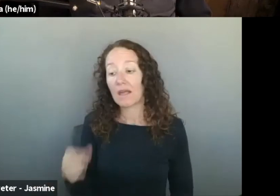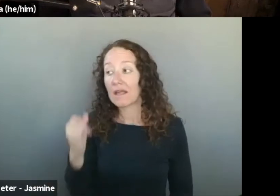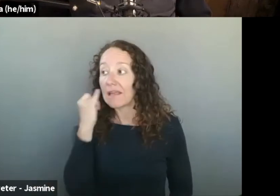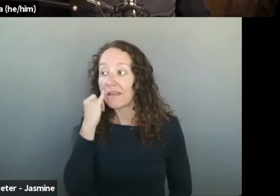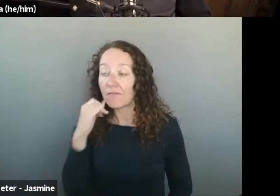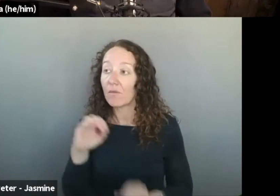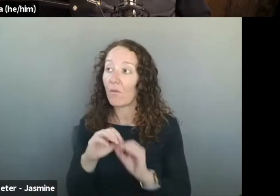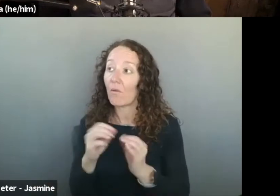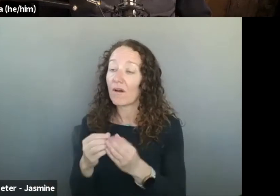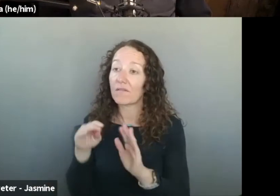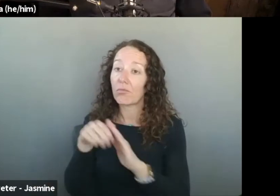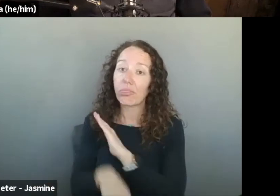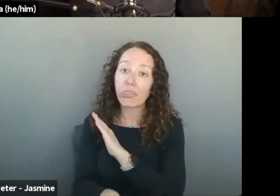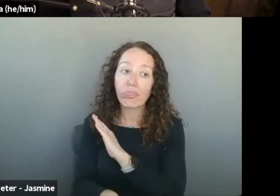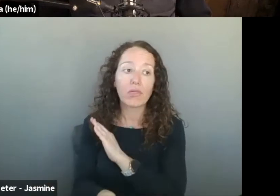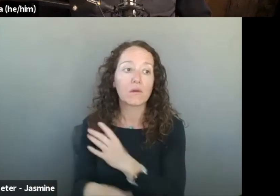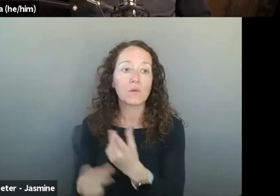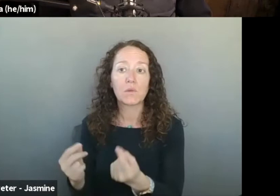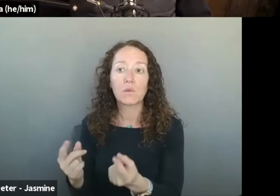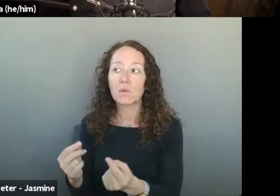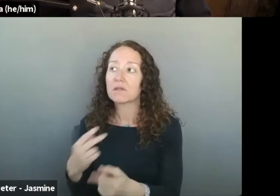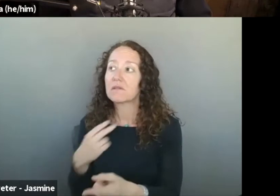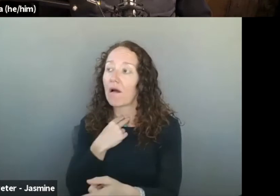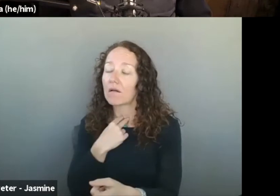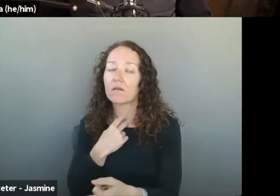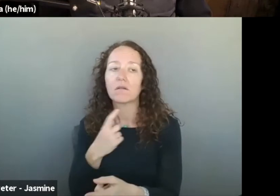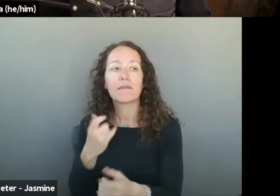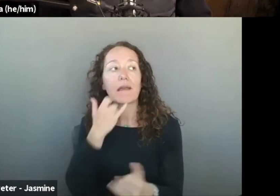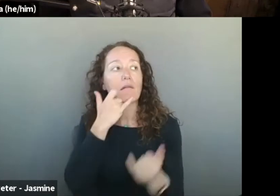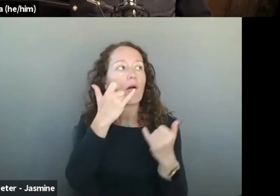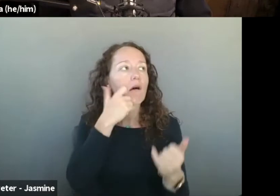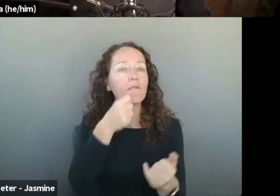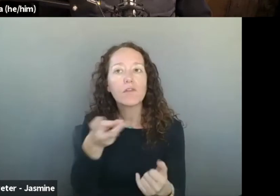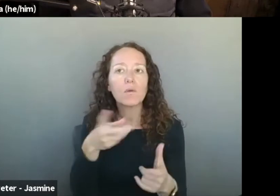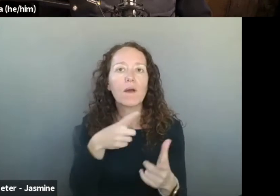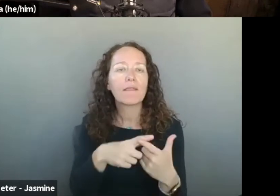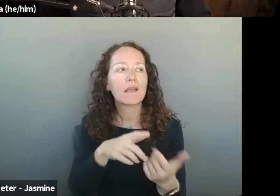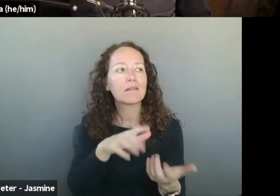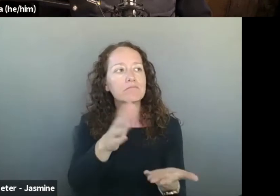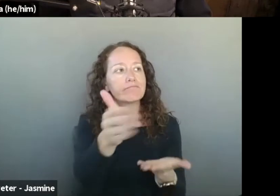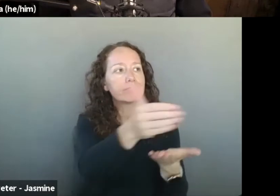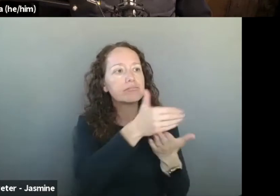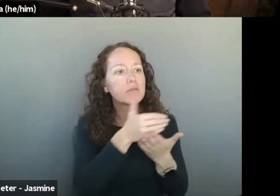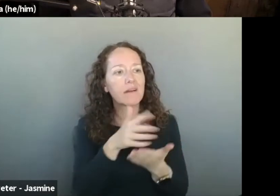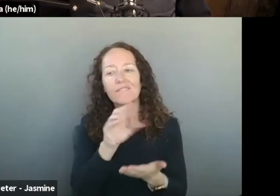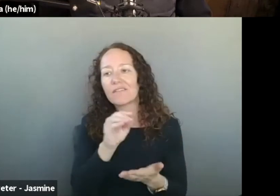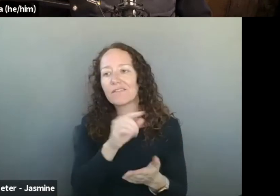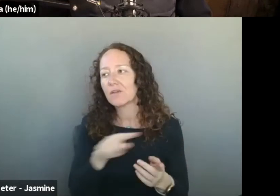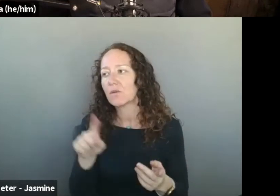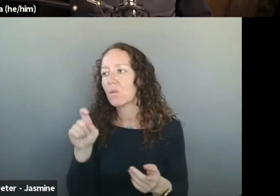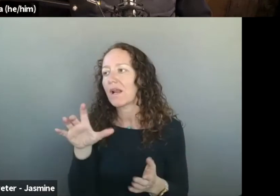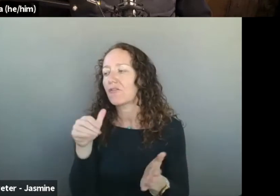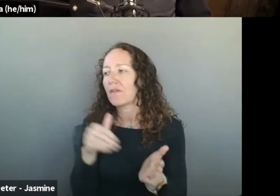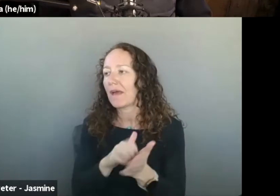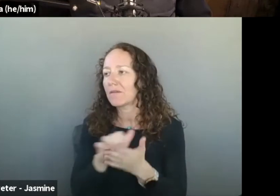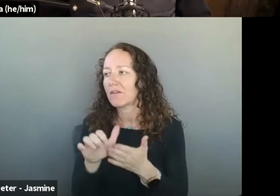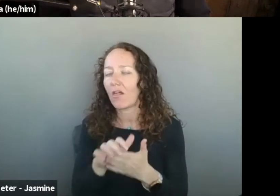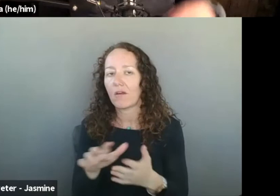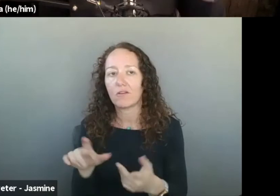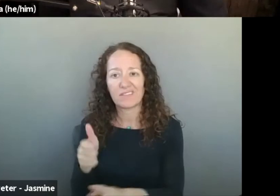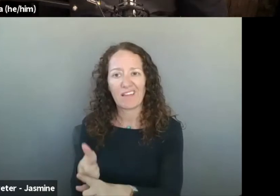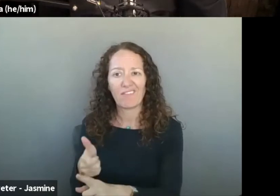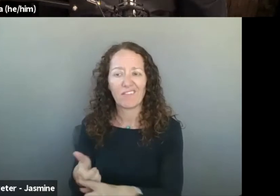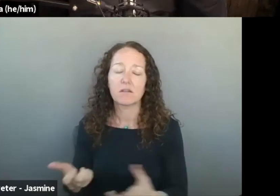$50,000 to $100,000. That we do a disservice to our Black and Brown leaders